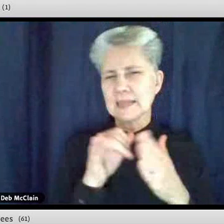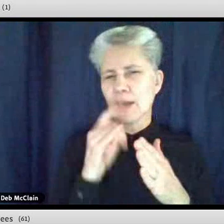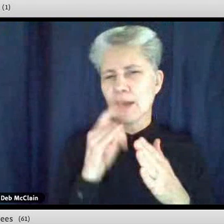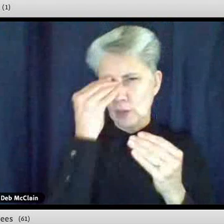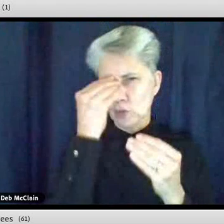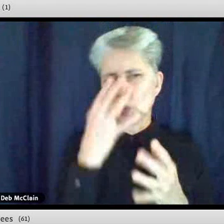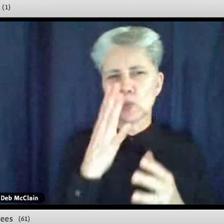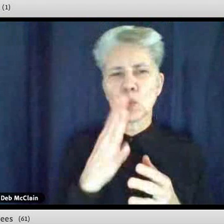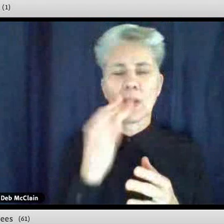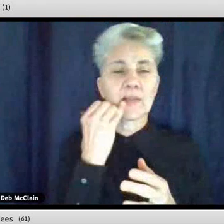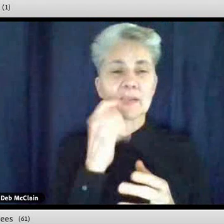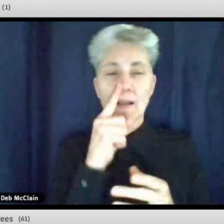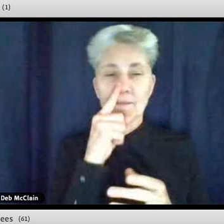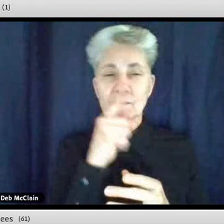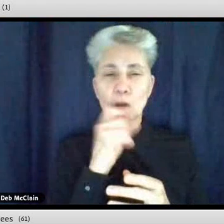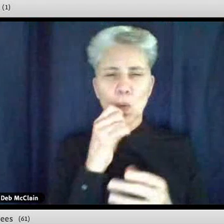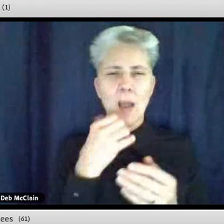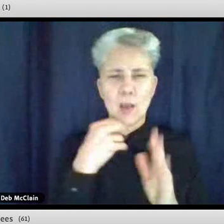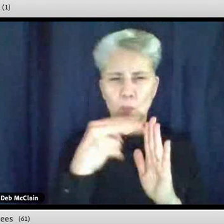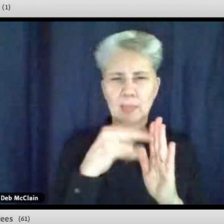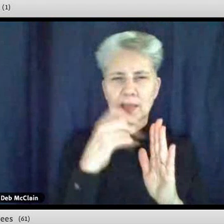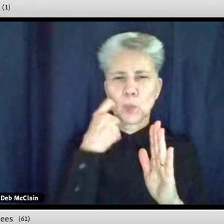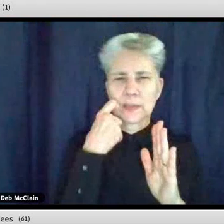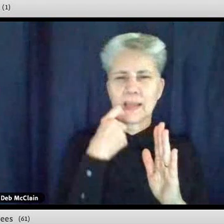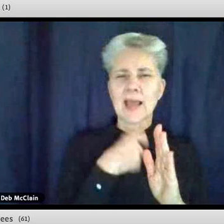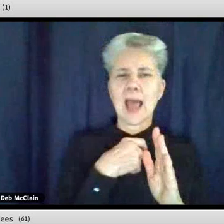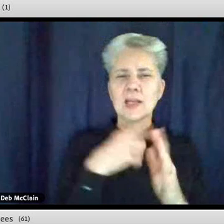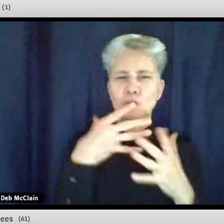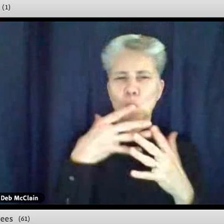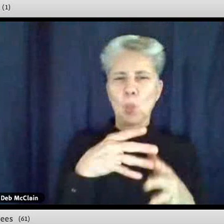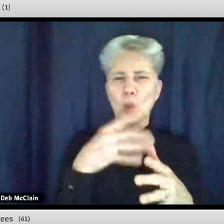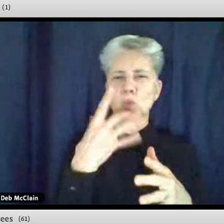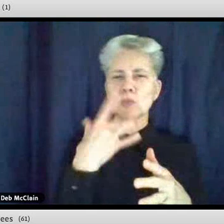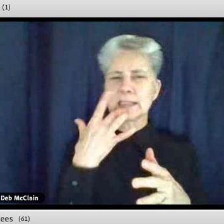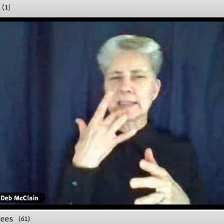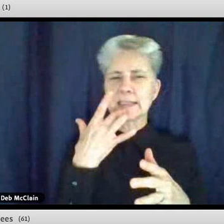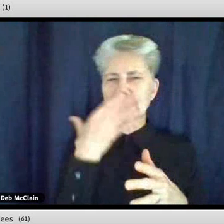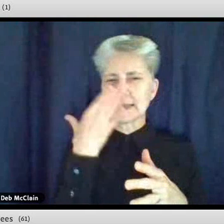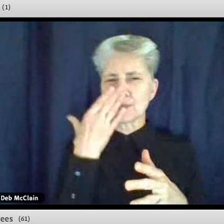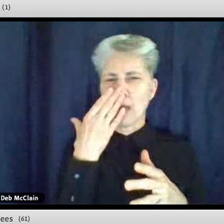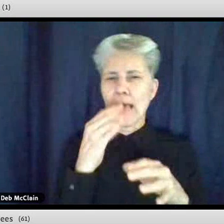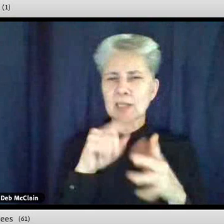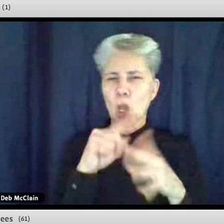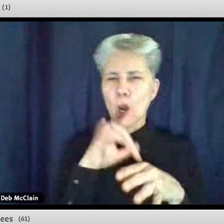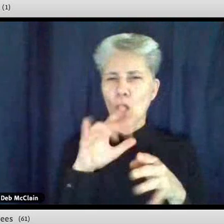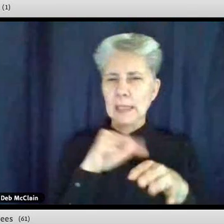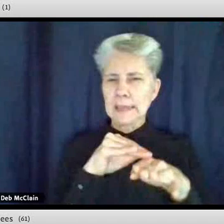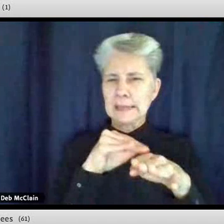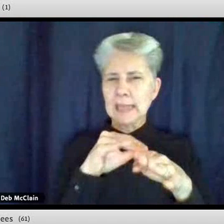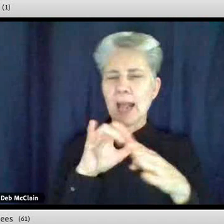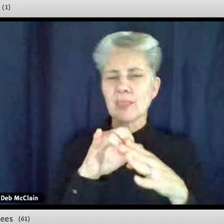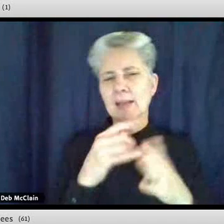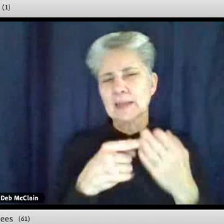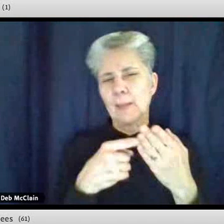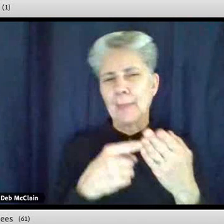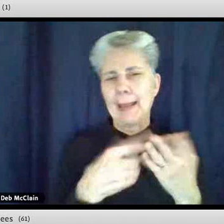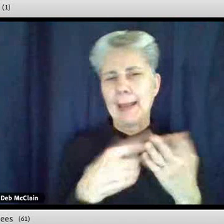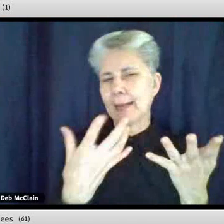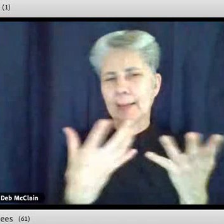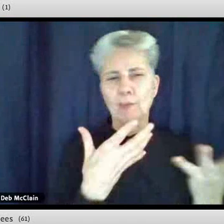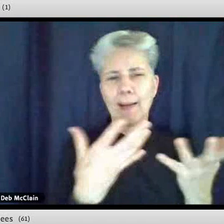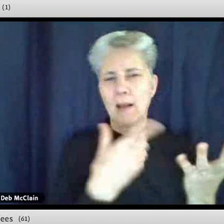And they will have things that are in the news if it's not false. So I had read this recently that you lose your sense of smell and taste as an early sign.